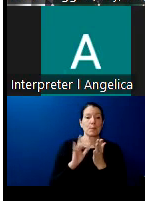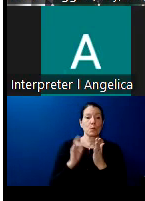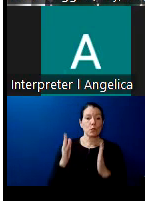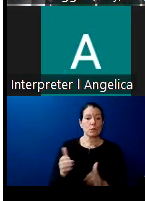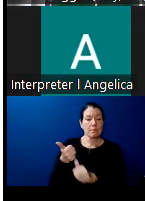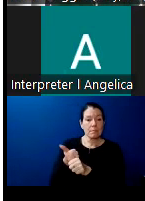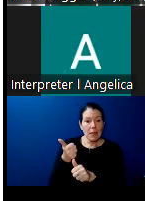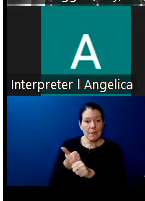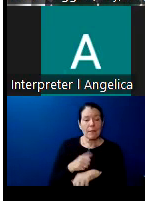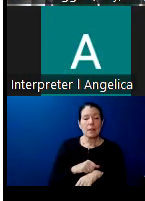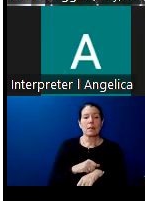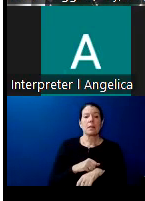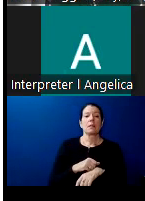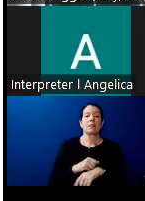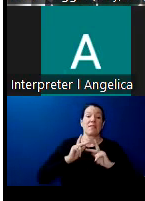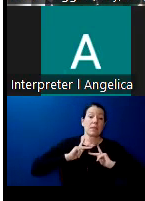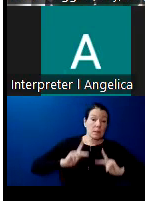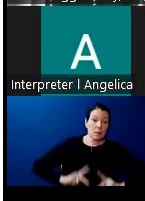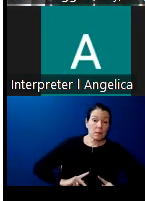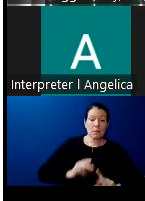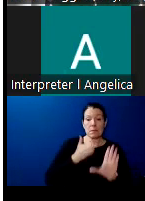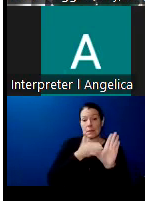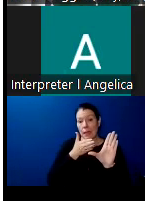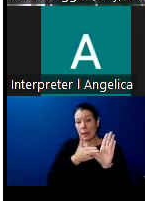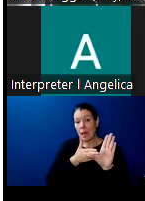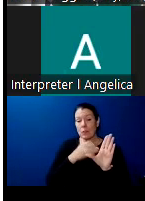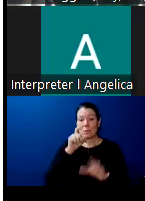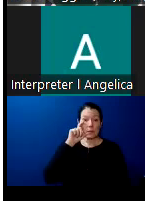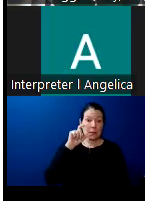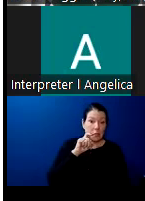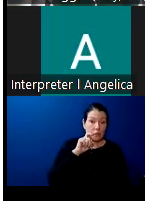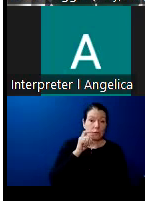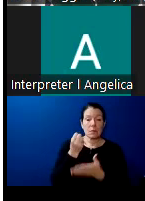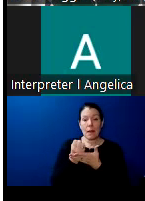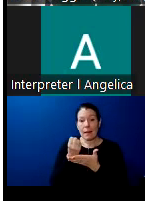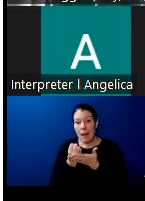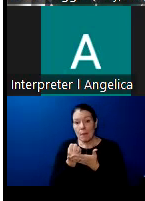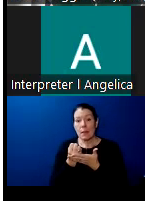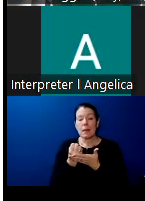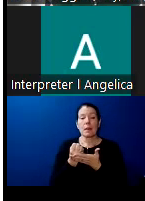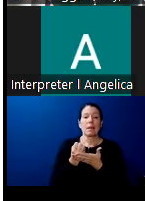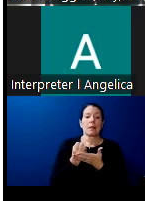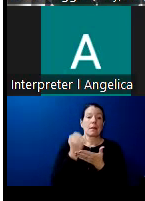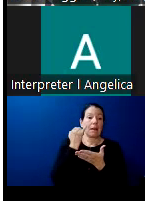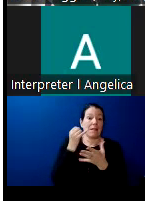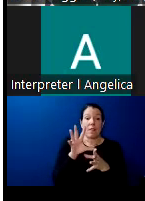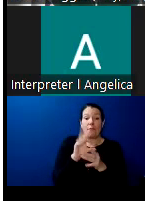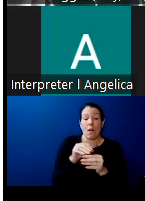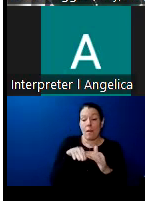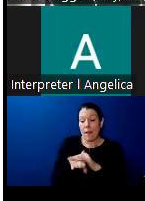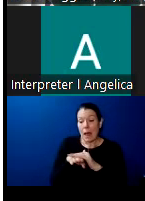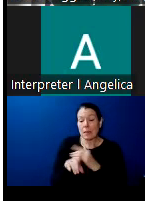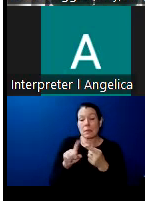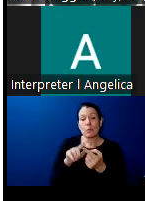themselves, whether those are physical, psychological, sexual, economic, whether they involve access to